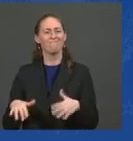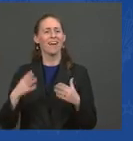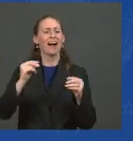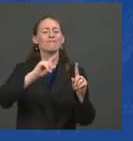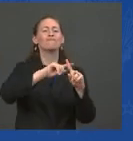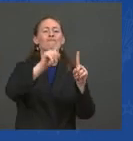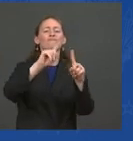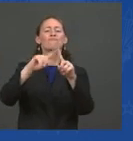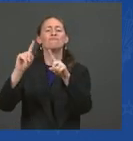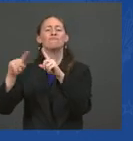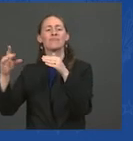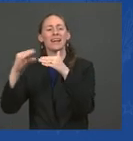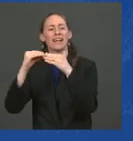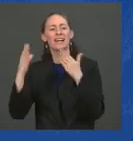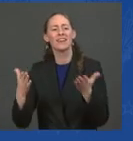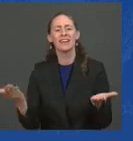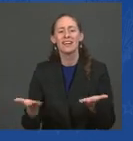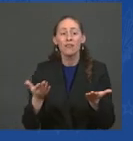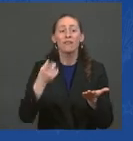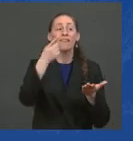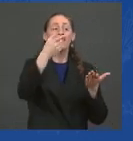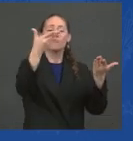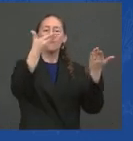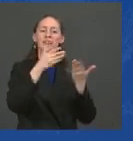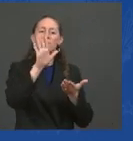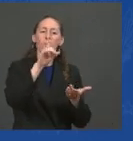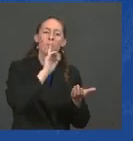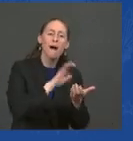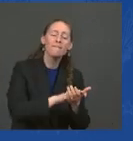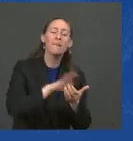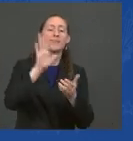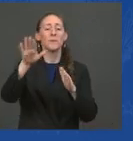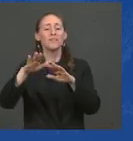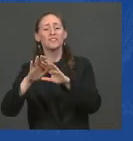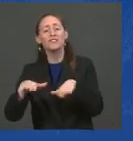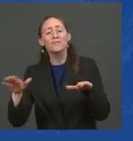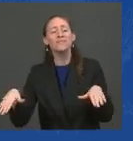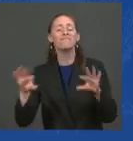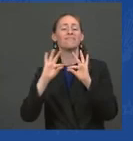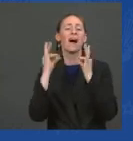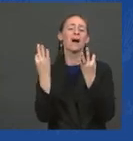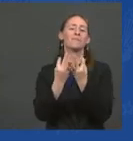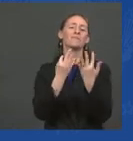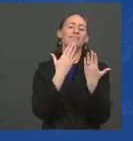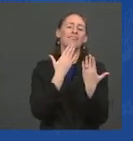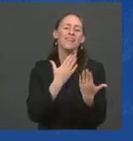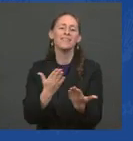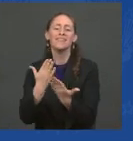the invocation here today for all of us. I wanted this to happen many reasons.